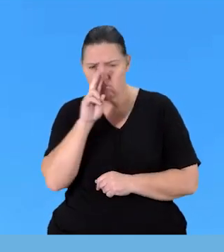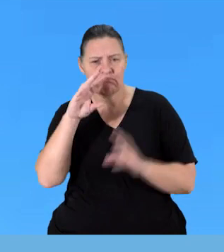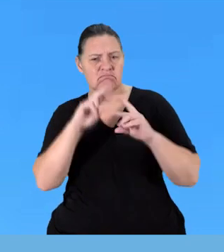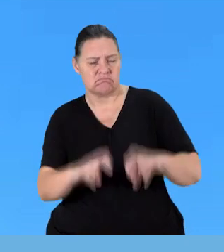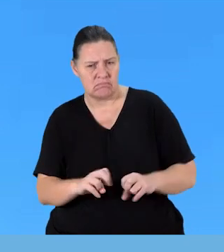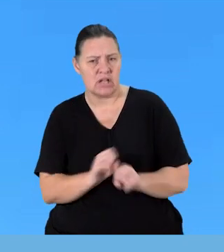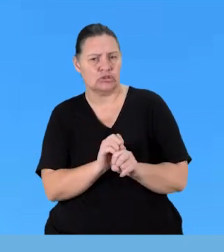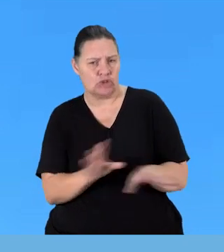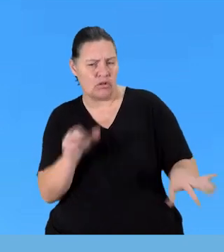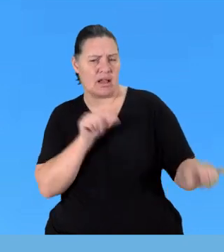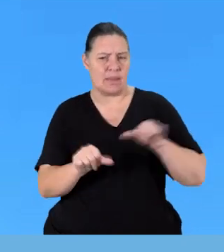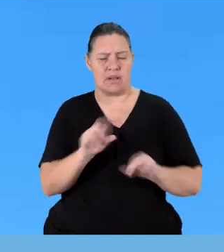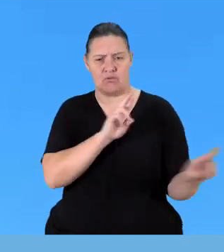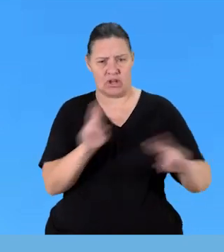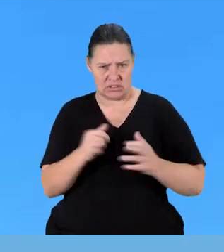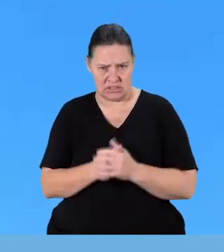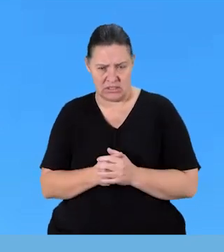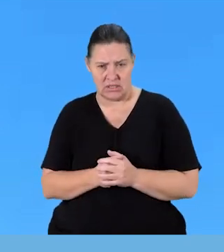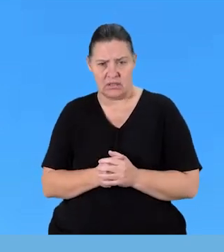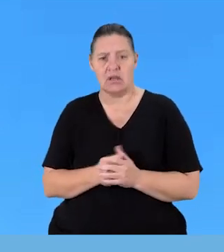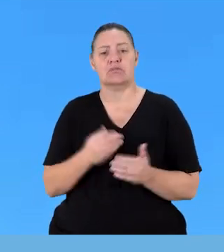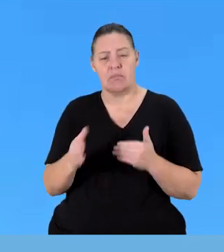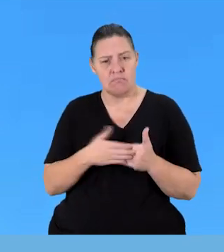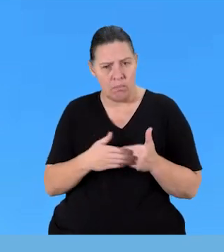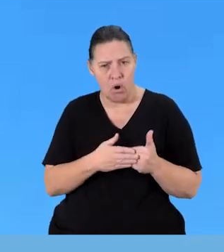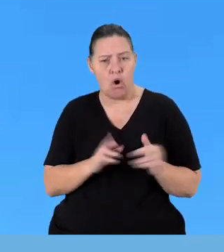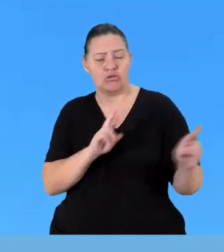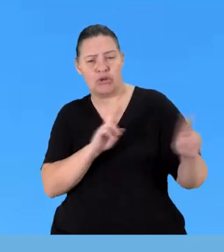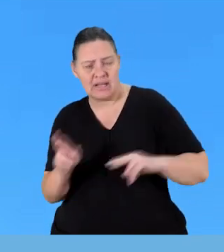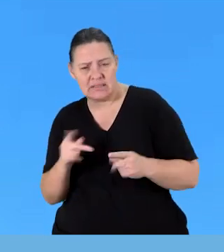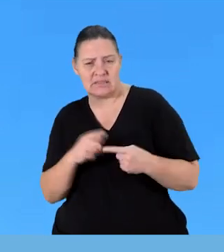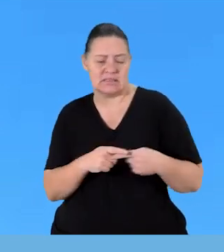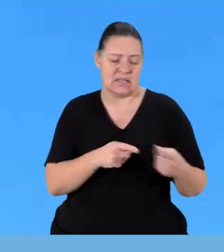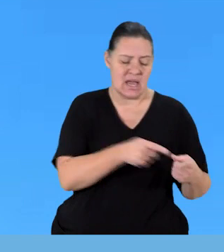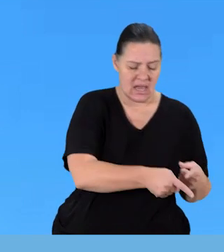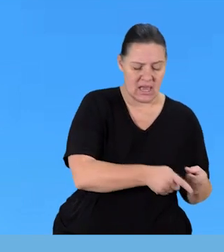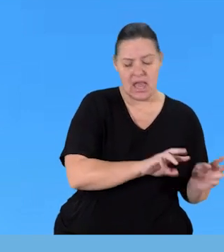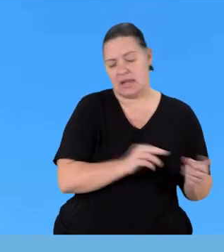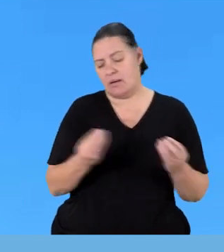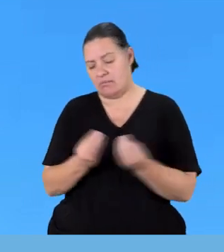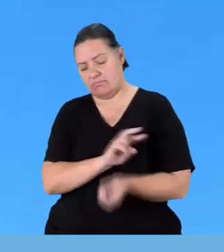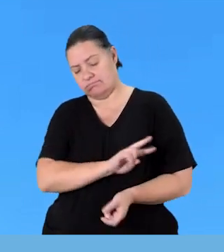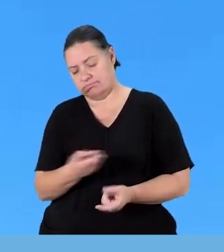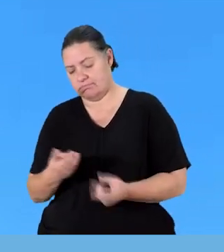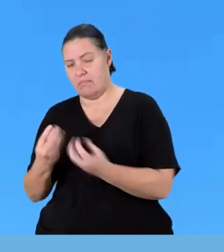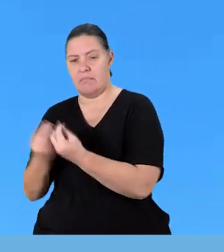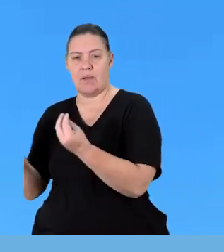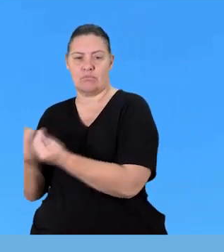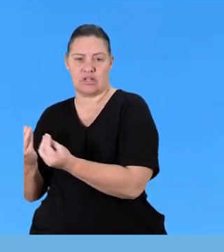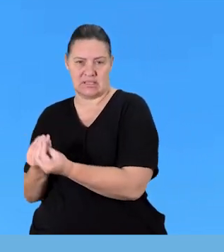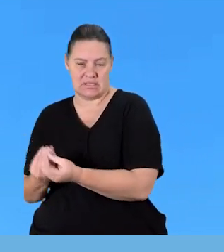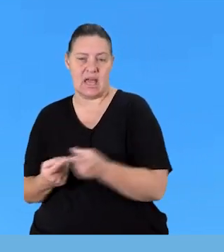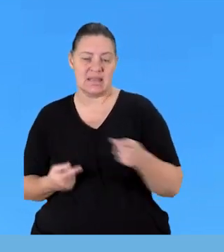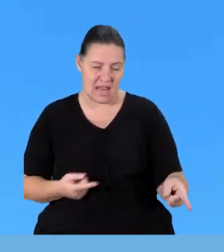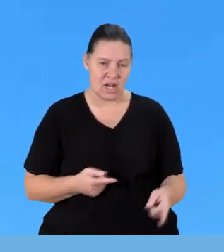general chemical reactions. We went on further to look at reactants and products, and then lastly, we looked at the useful reactions